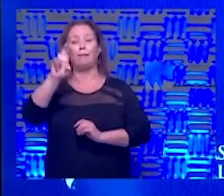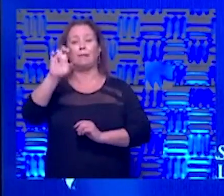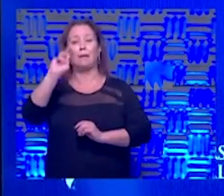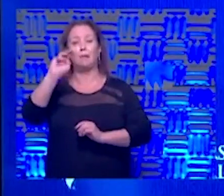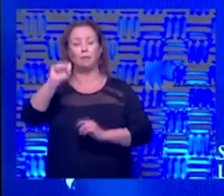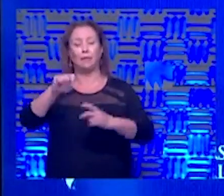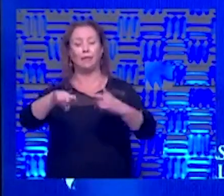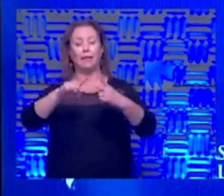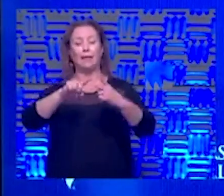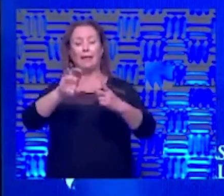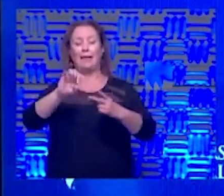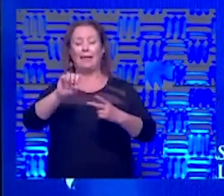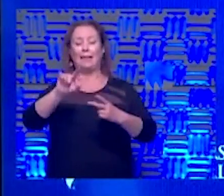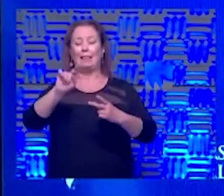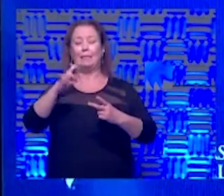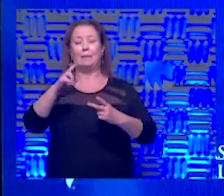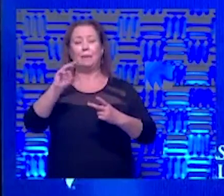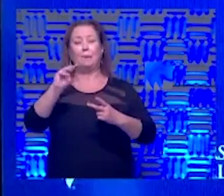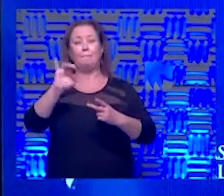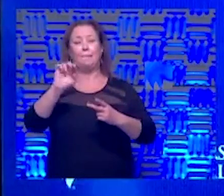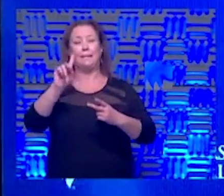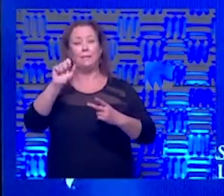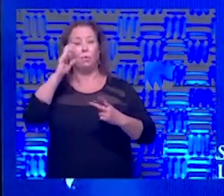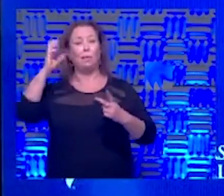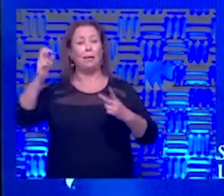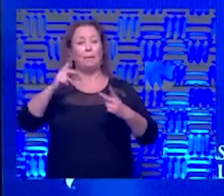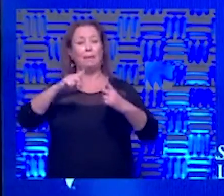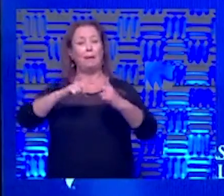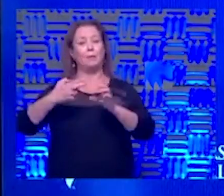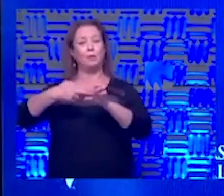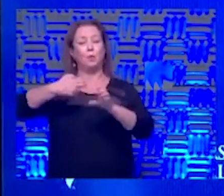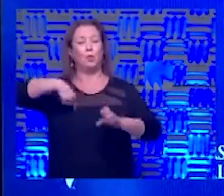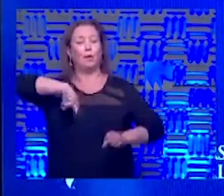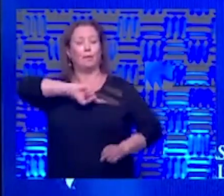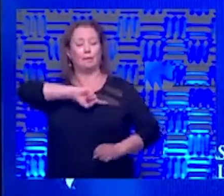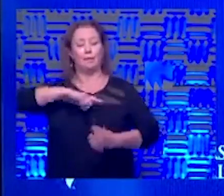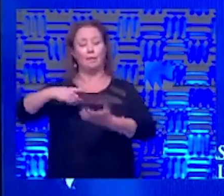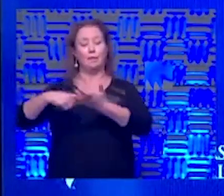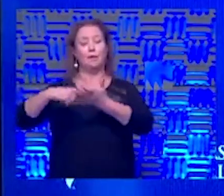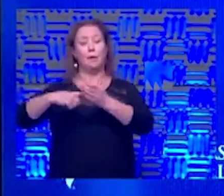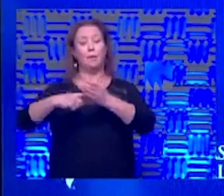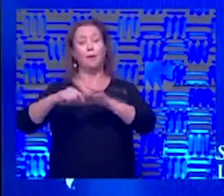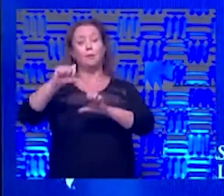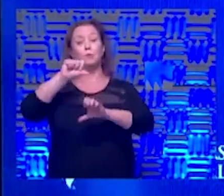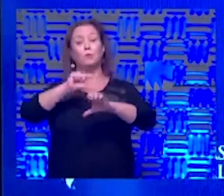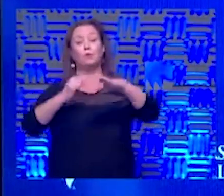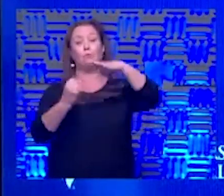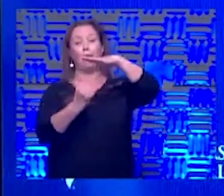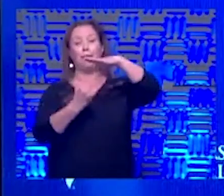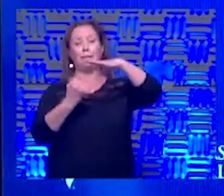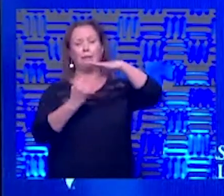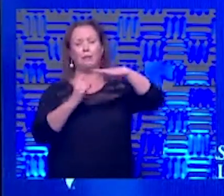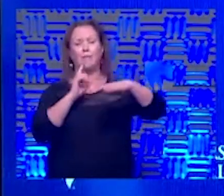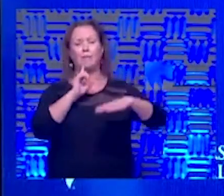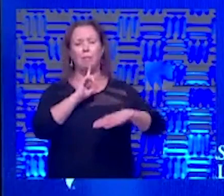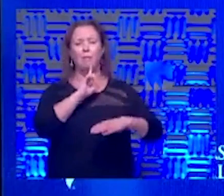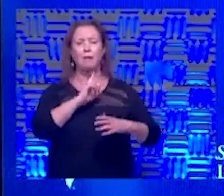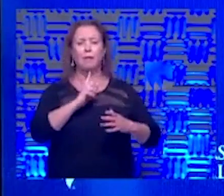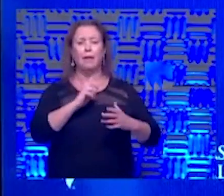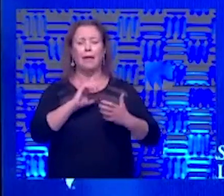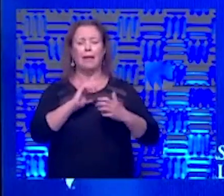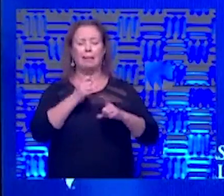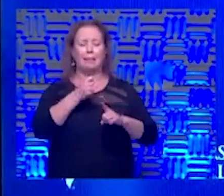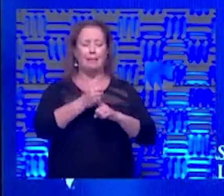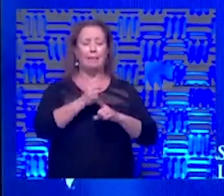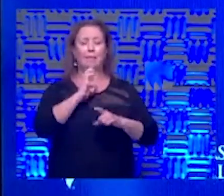Elizabeth Mex will be returning to the program to join us to talk about social isolation, loneliness, and especially how does that affect the elderly